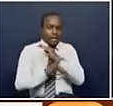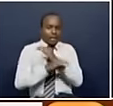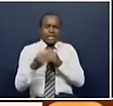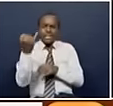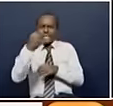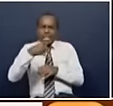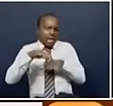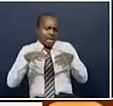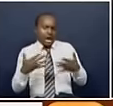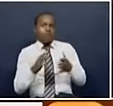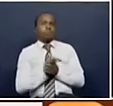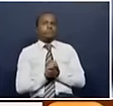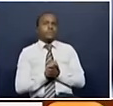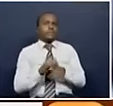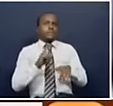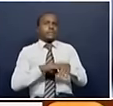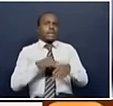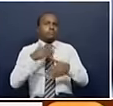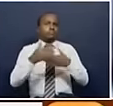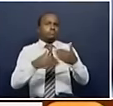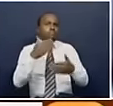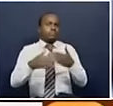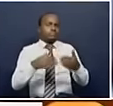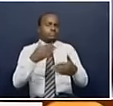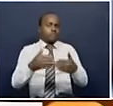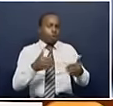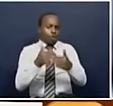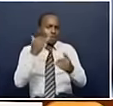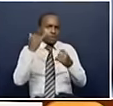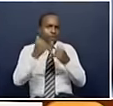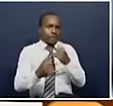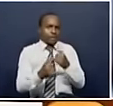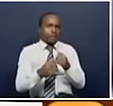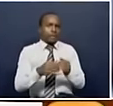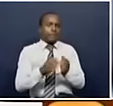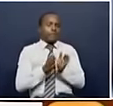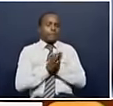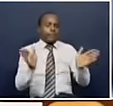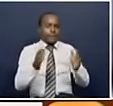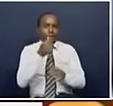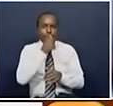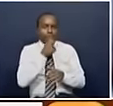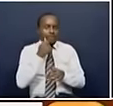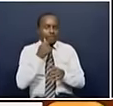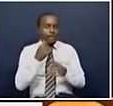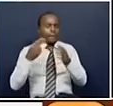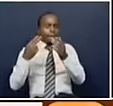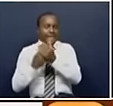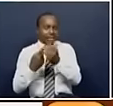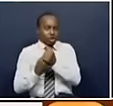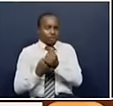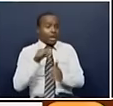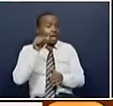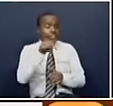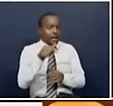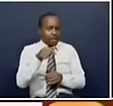designed. And towards the end of my stay in USAID, I focused on PPPs, public-private, you know, partnerships. And there we were looking